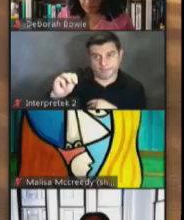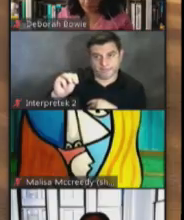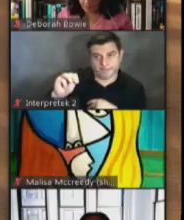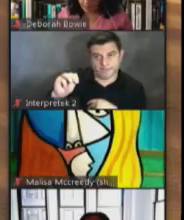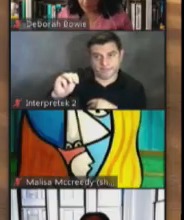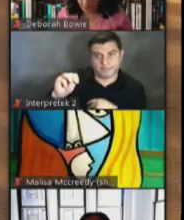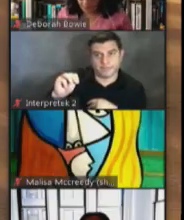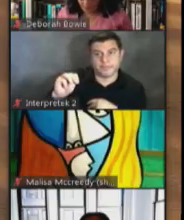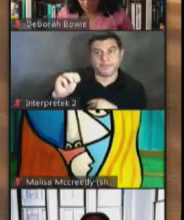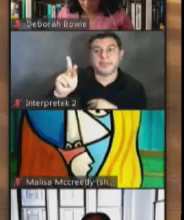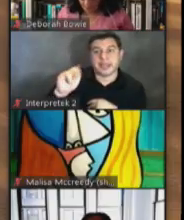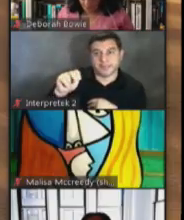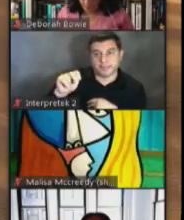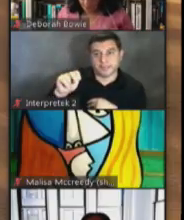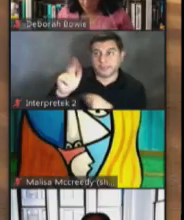minutes.